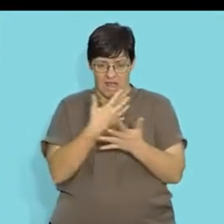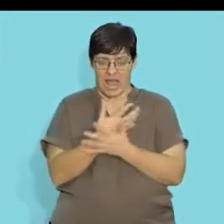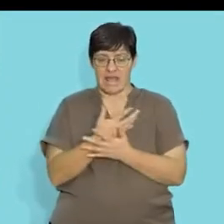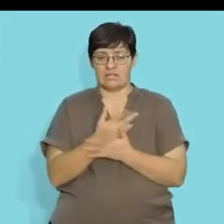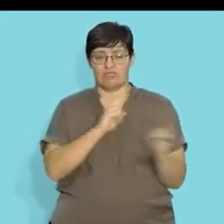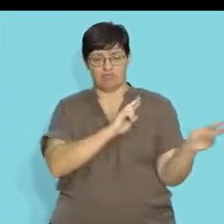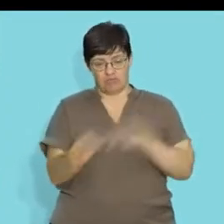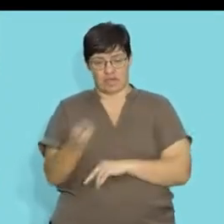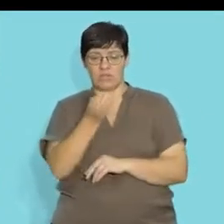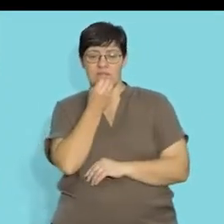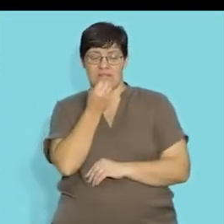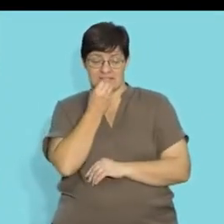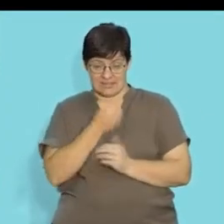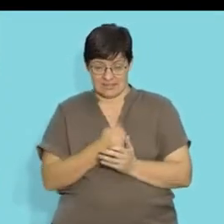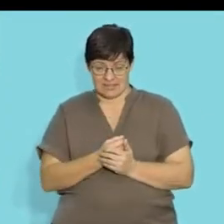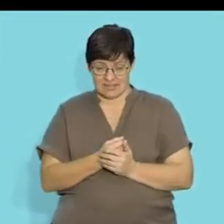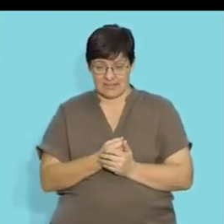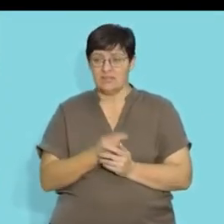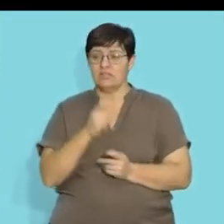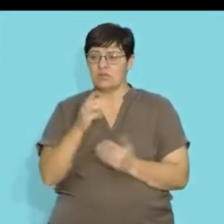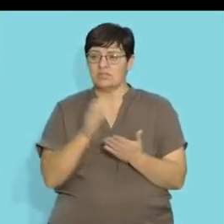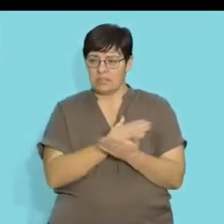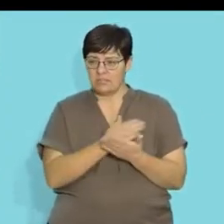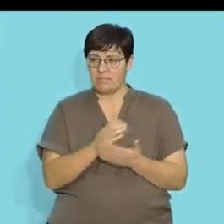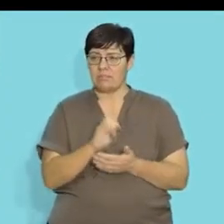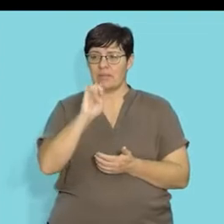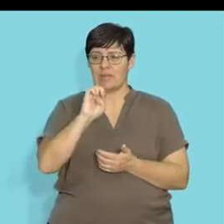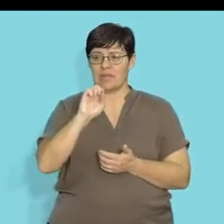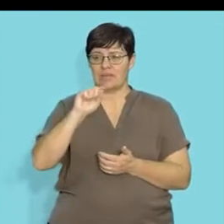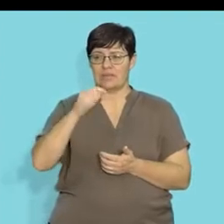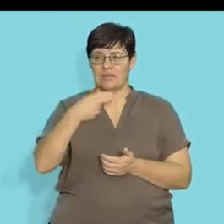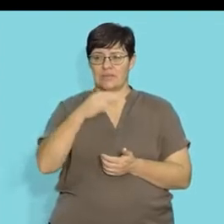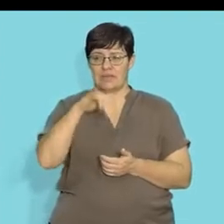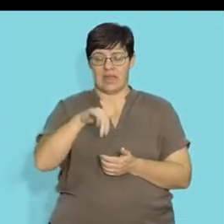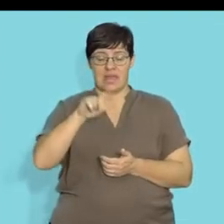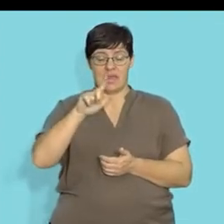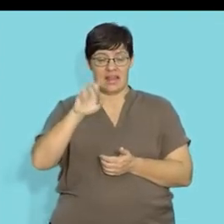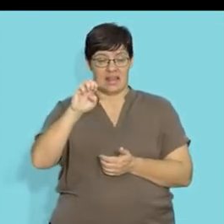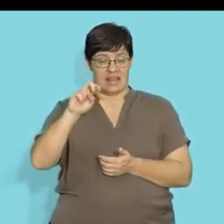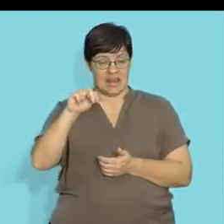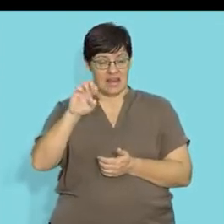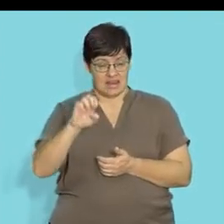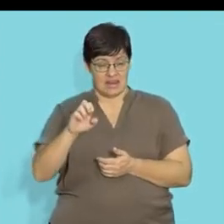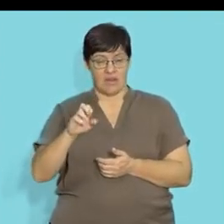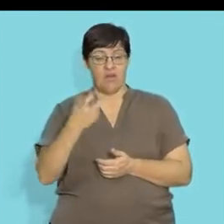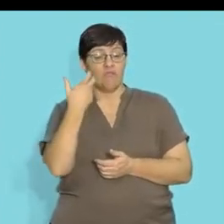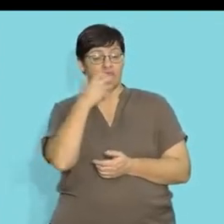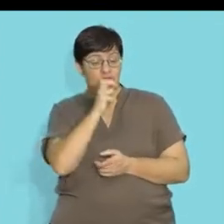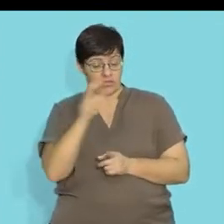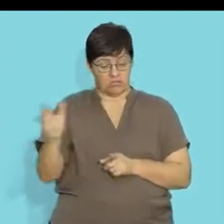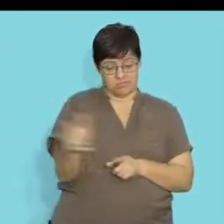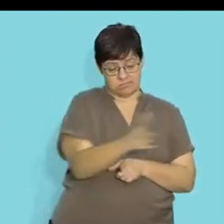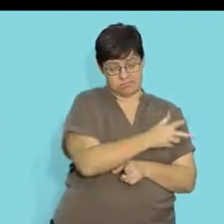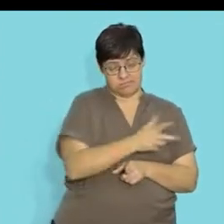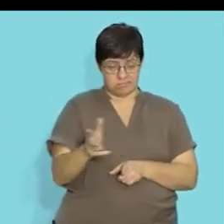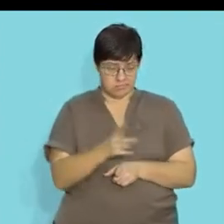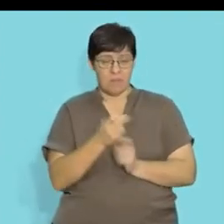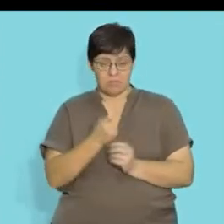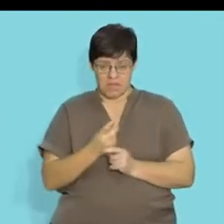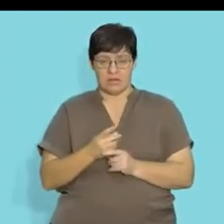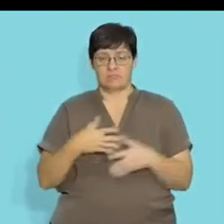through hormones. And so you'll find that some plant hormones such as ethylene can be sprayed onto fruits to stimulate